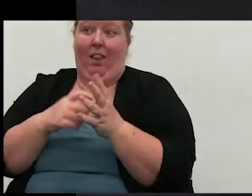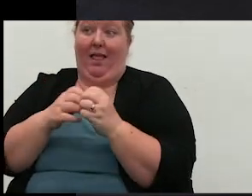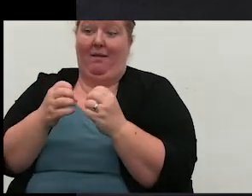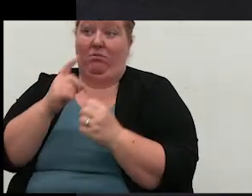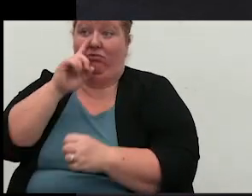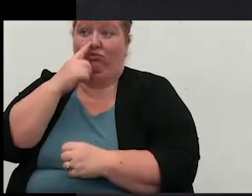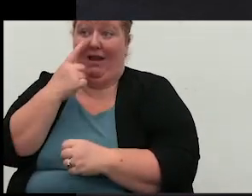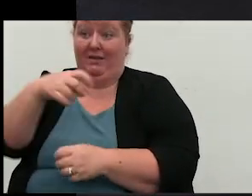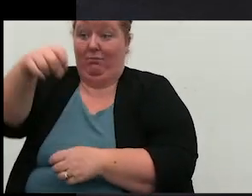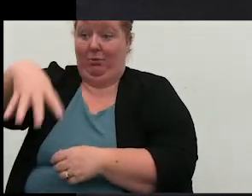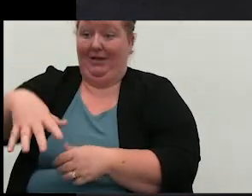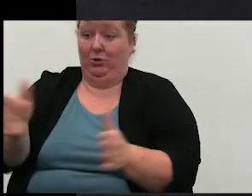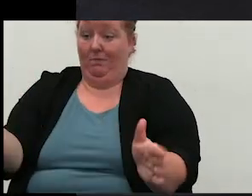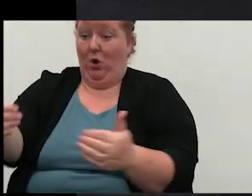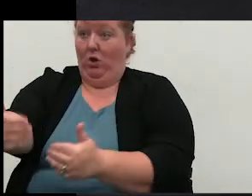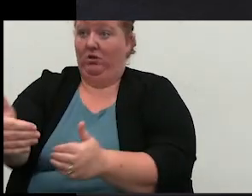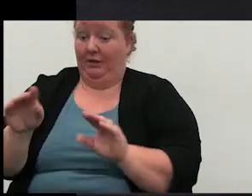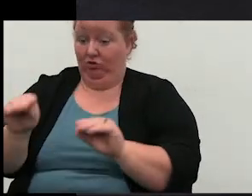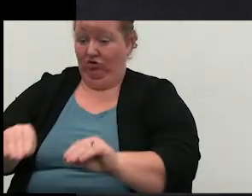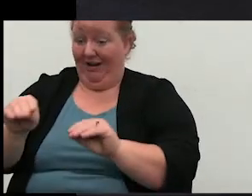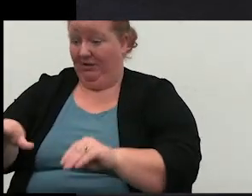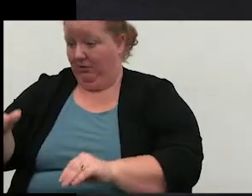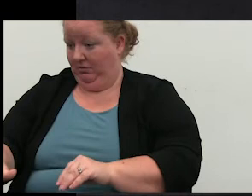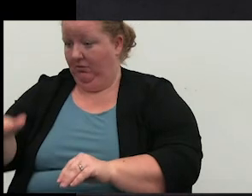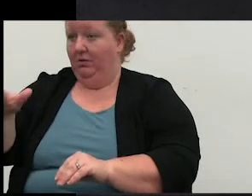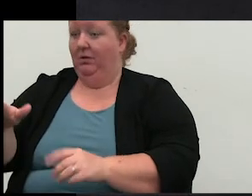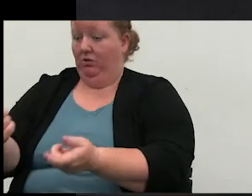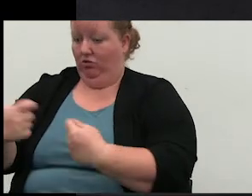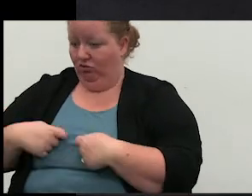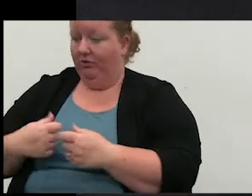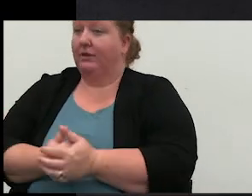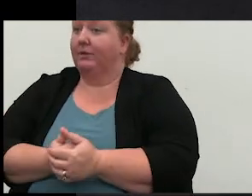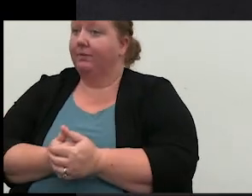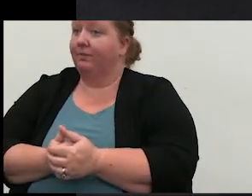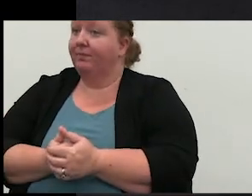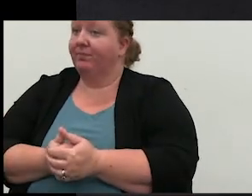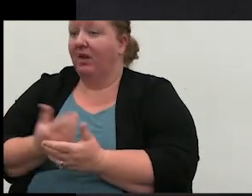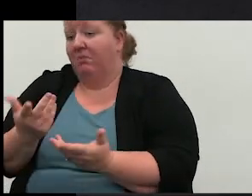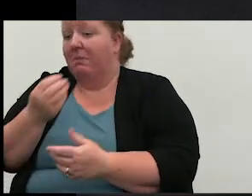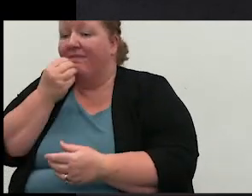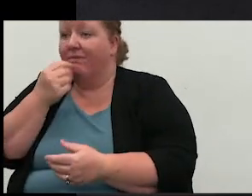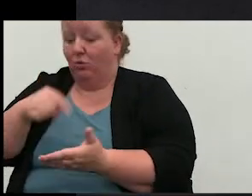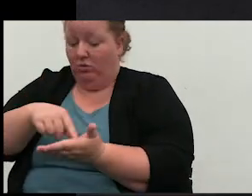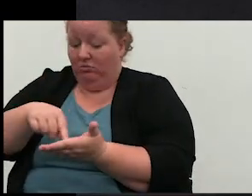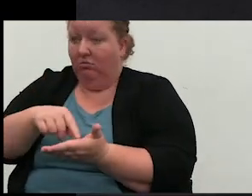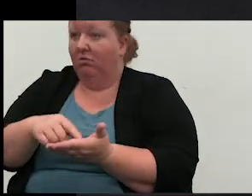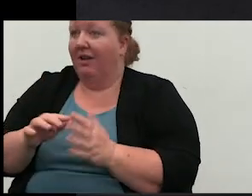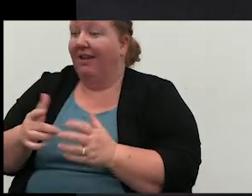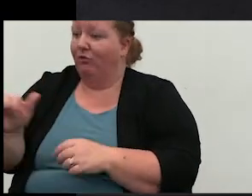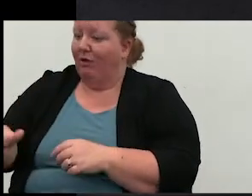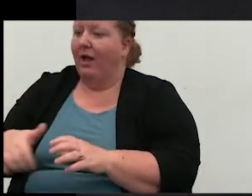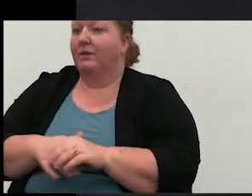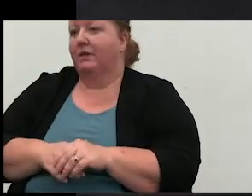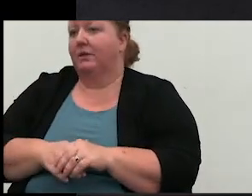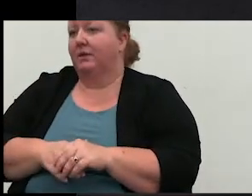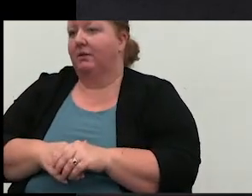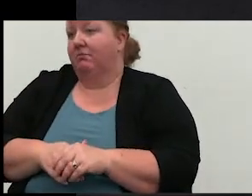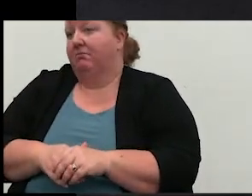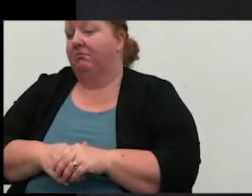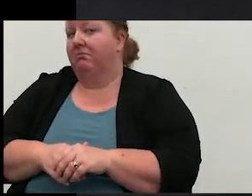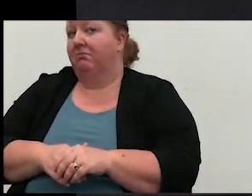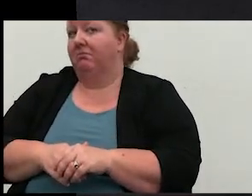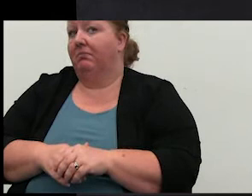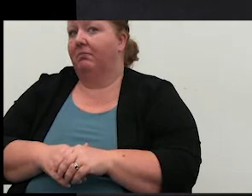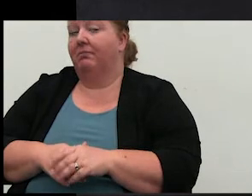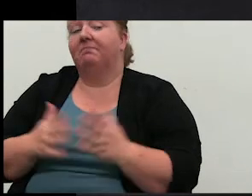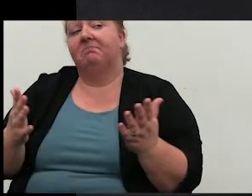in boxes and trained to press a lever, and if they get food pellets, if they do the thing right.